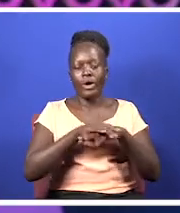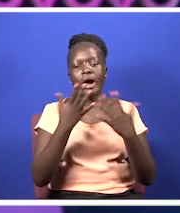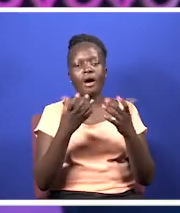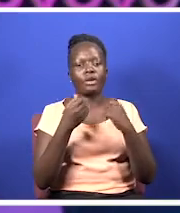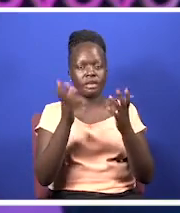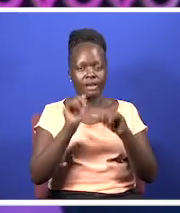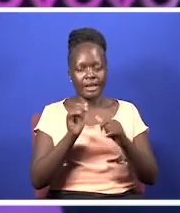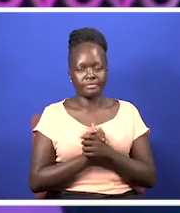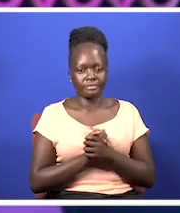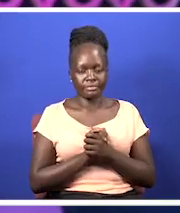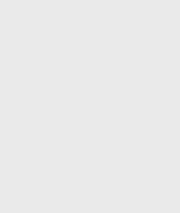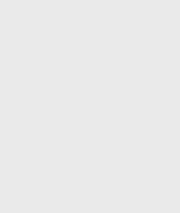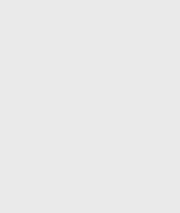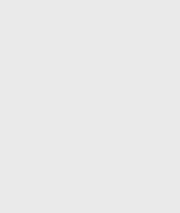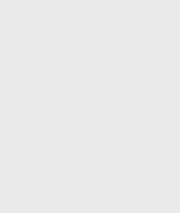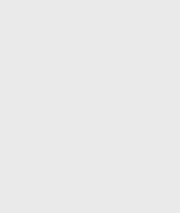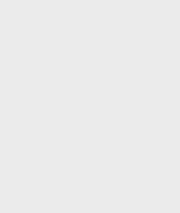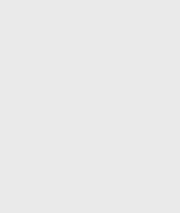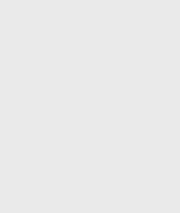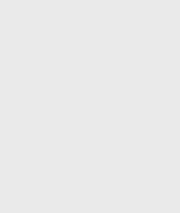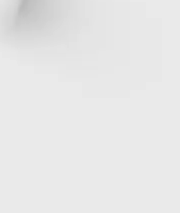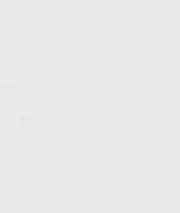details on how you can give.